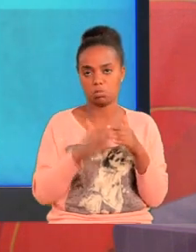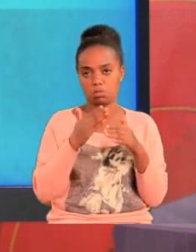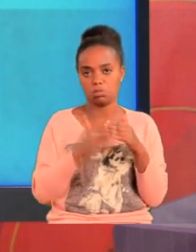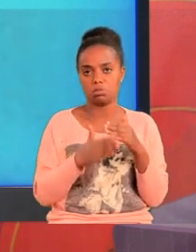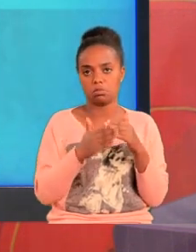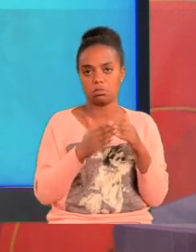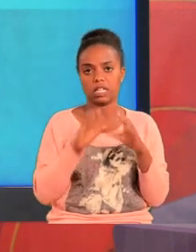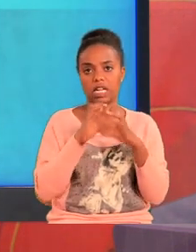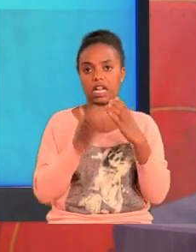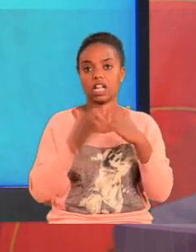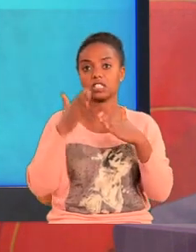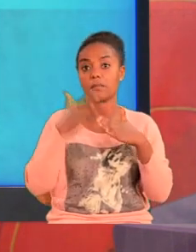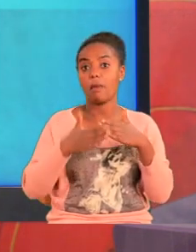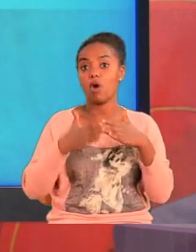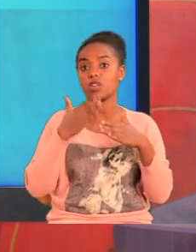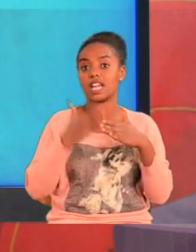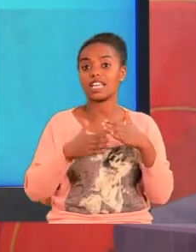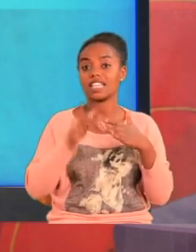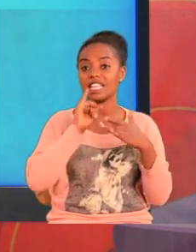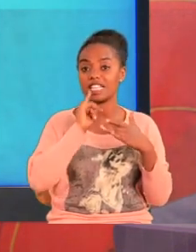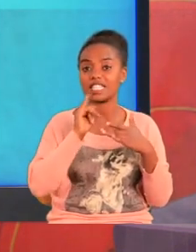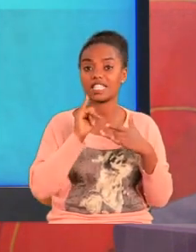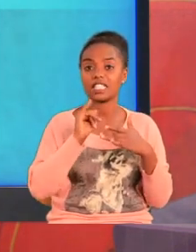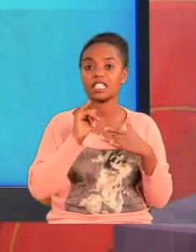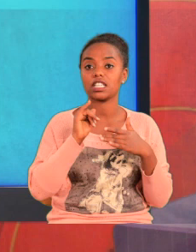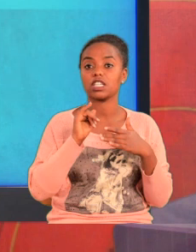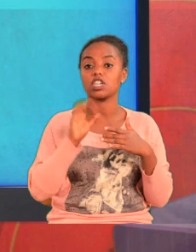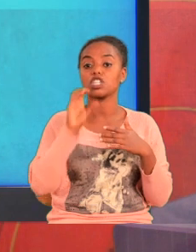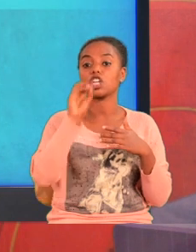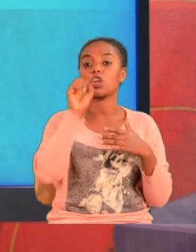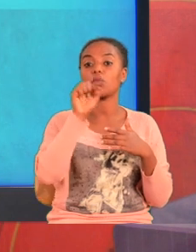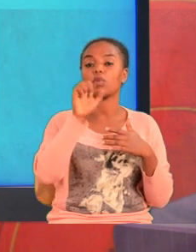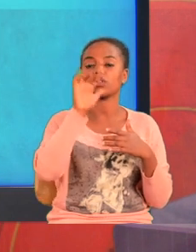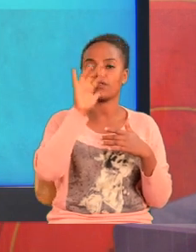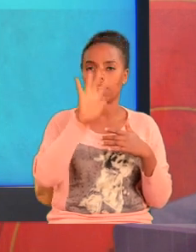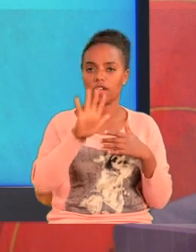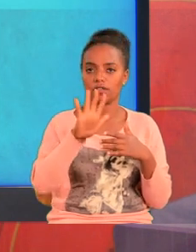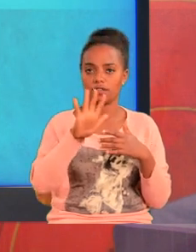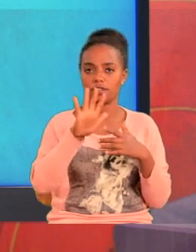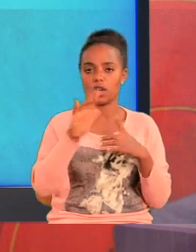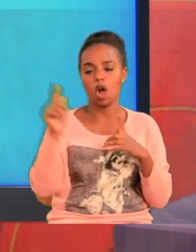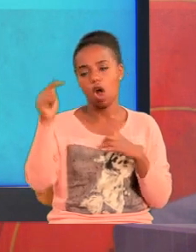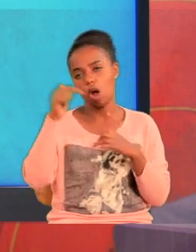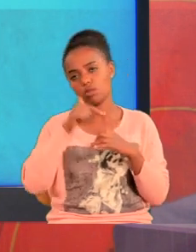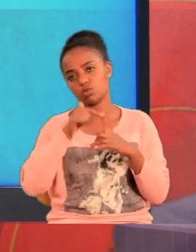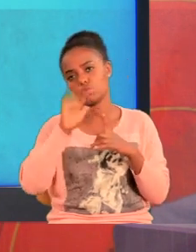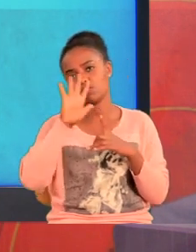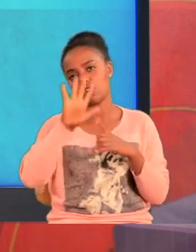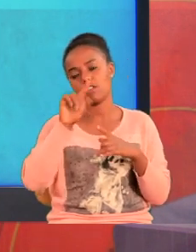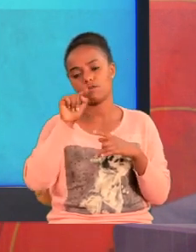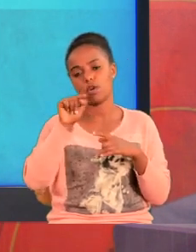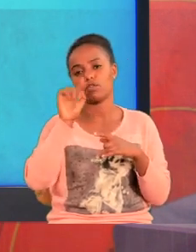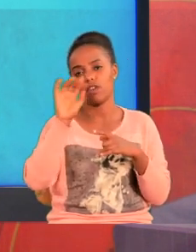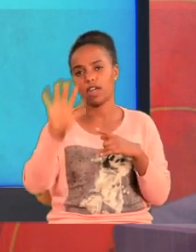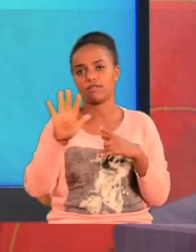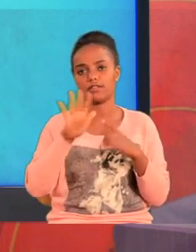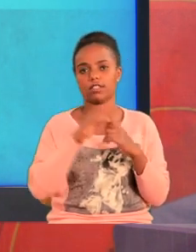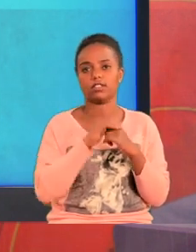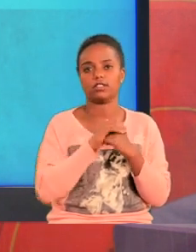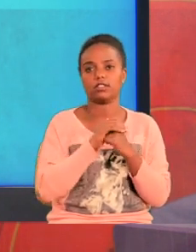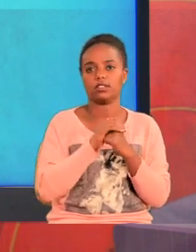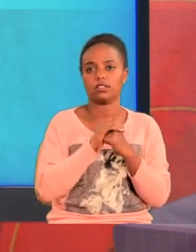The class boundary is from 0.5 up to